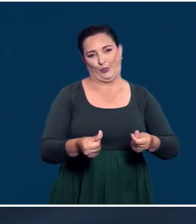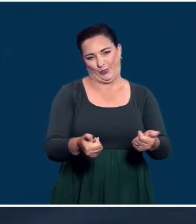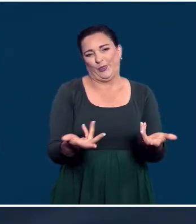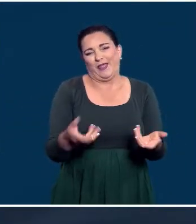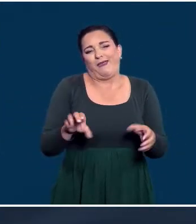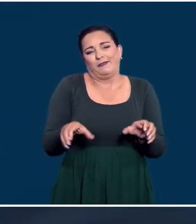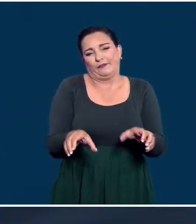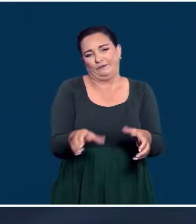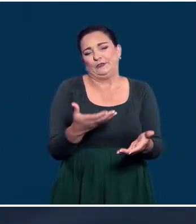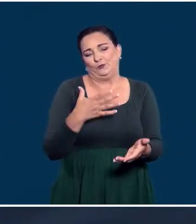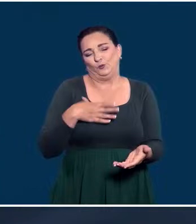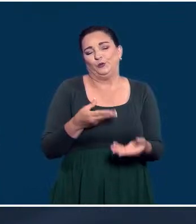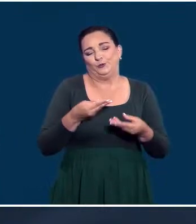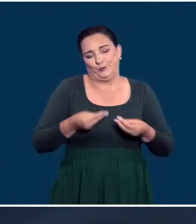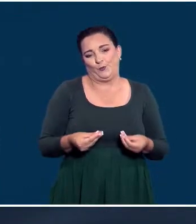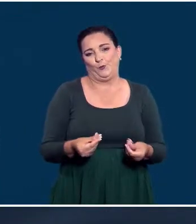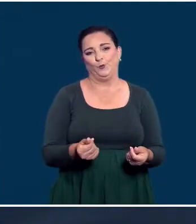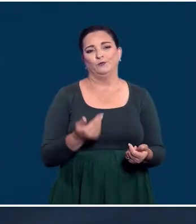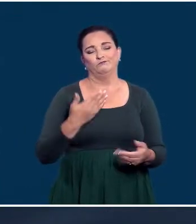pricing.